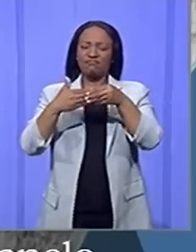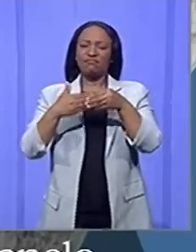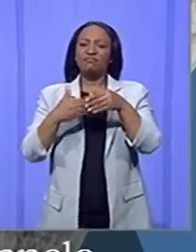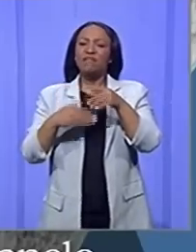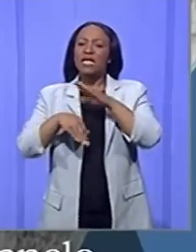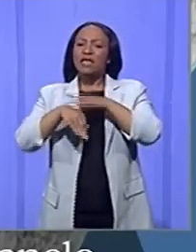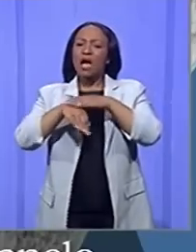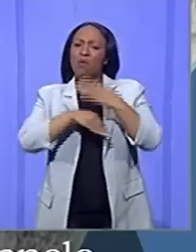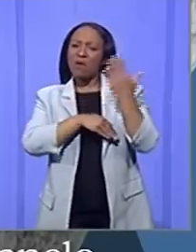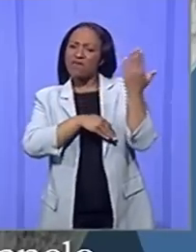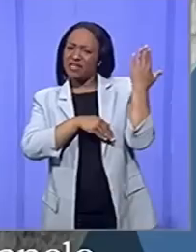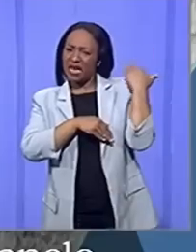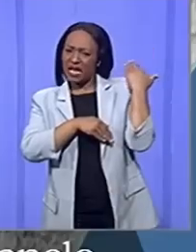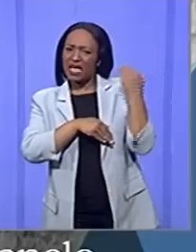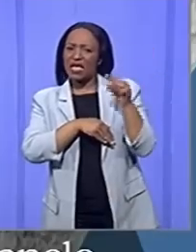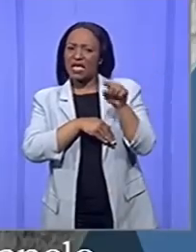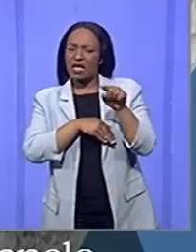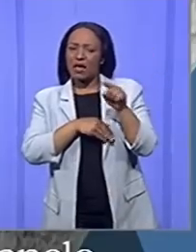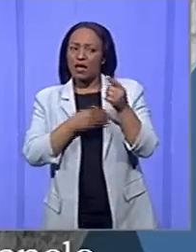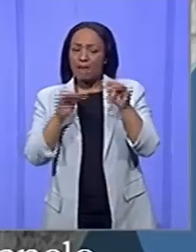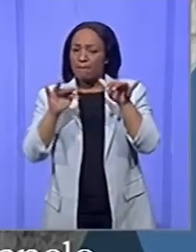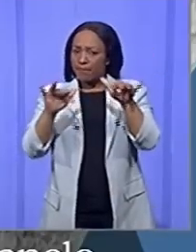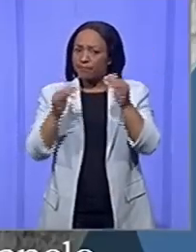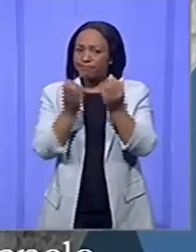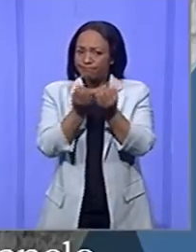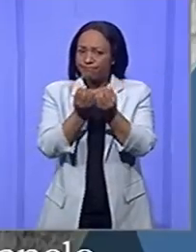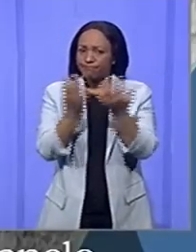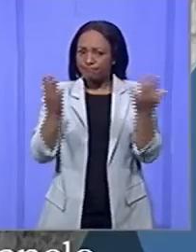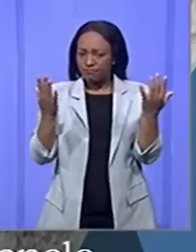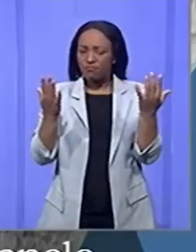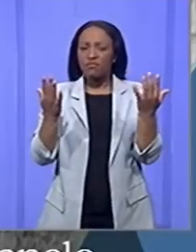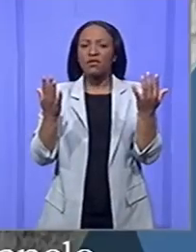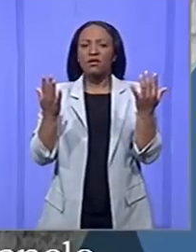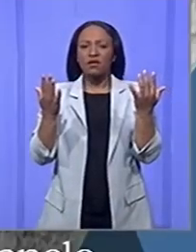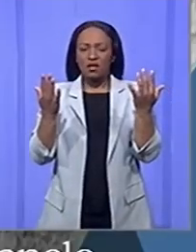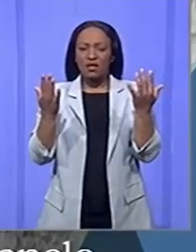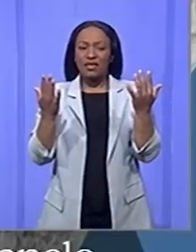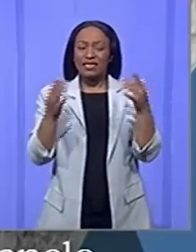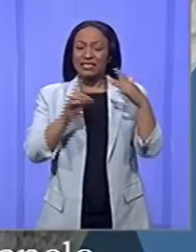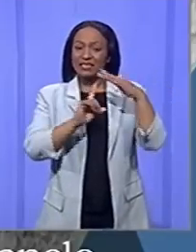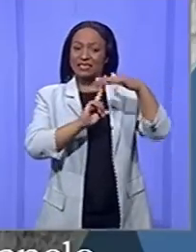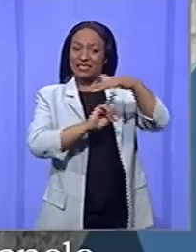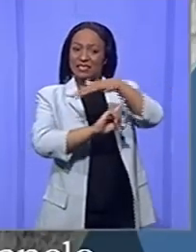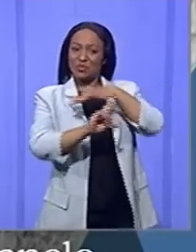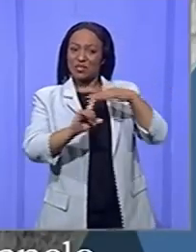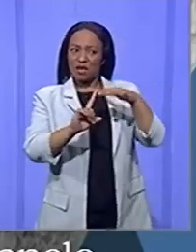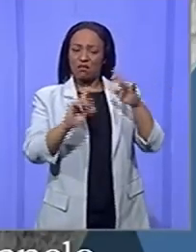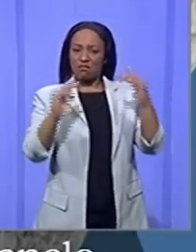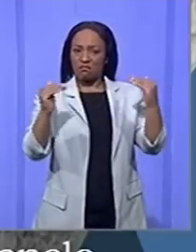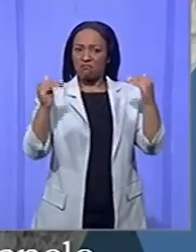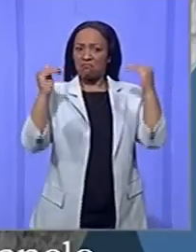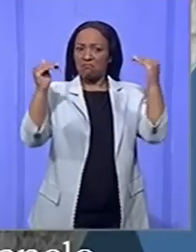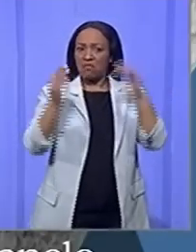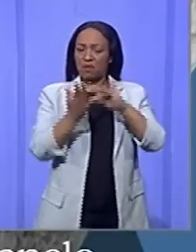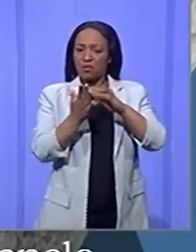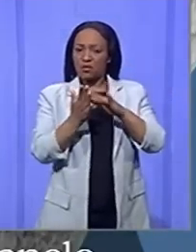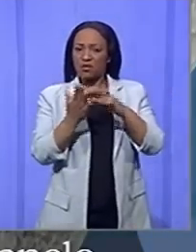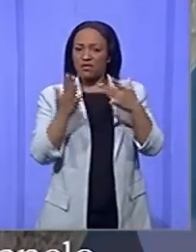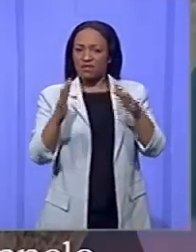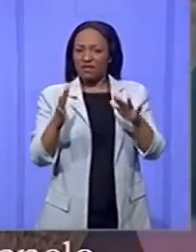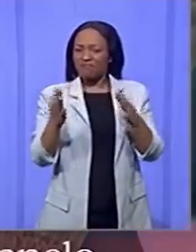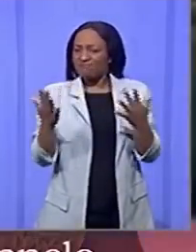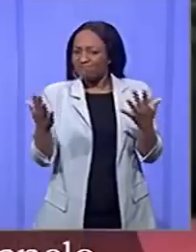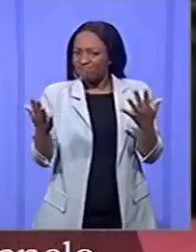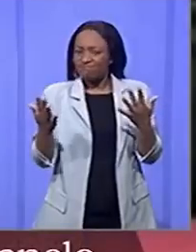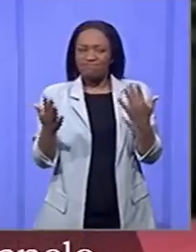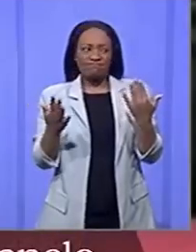fetileng o na le batho ba bangata ba ileng hore ba ne ba thapile ba bele bo mo maemong o bo fitlhela hore batho bana ho hanga ba kgone ho